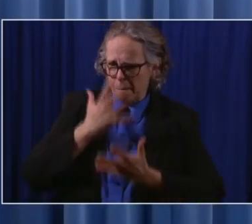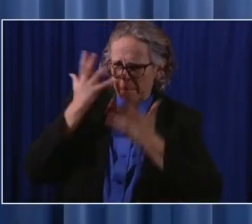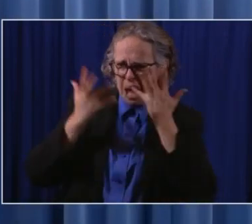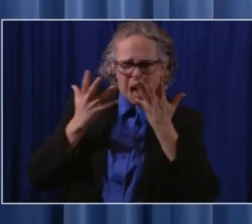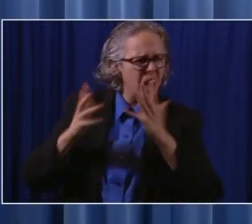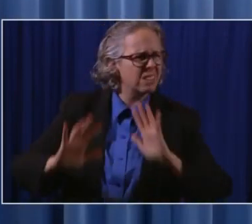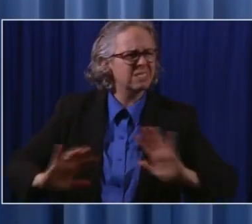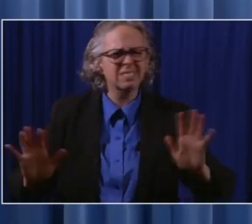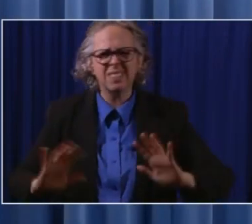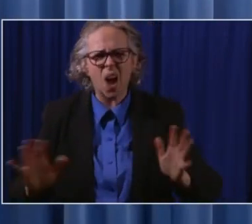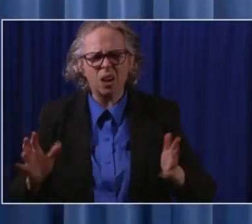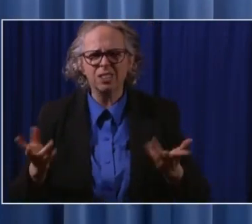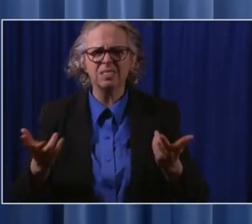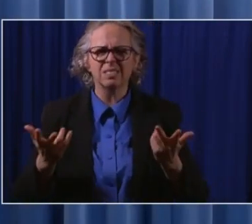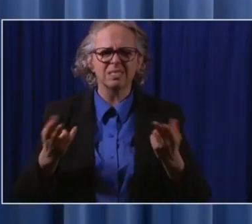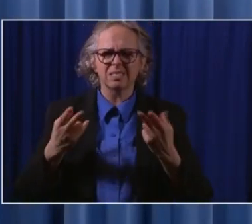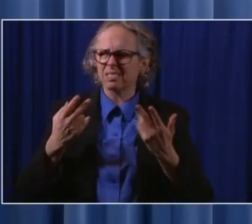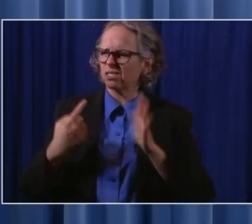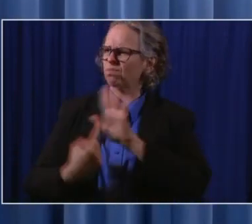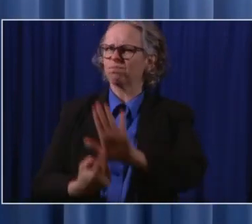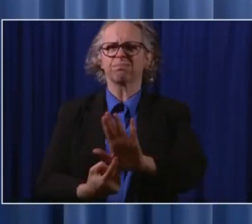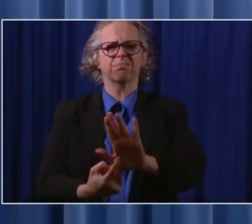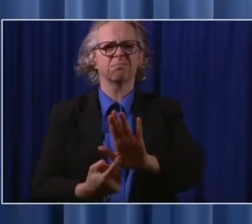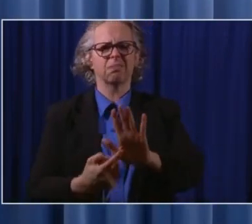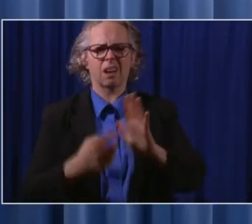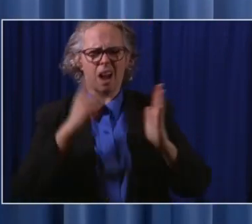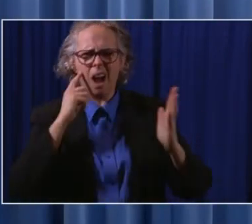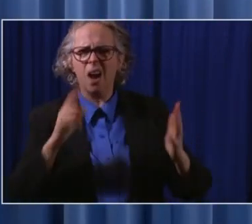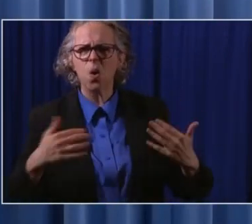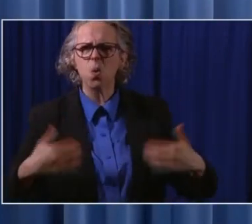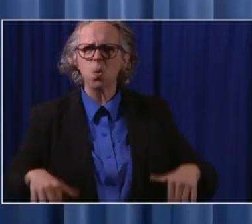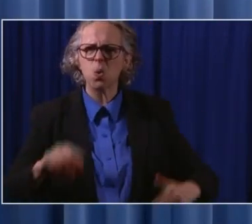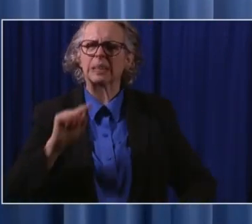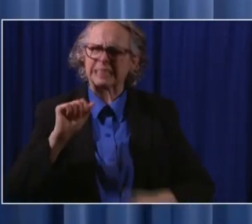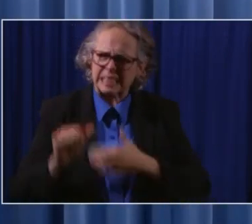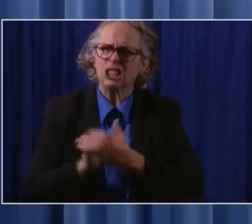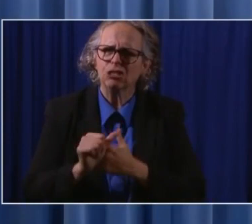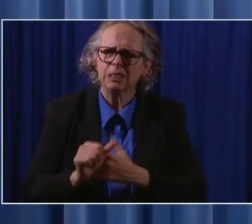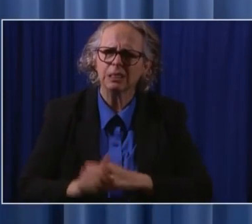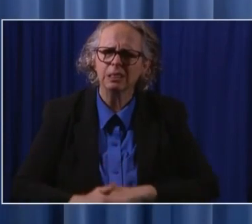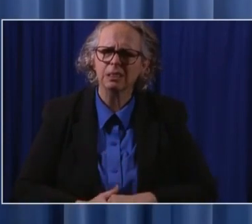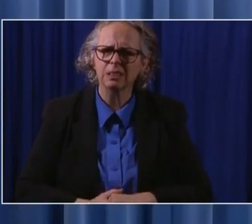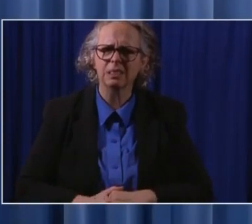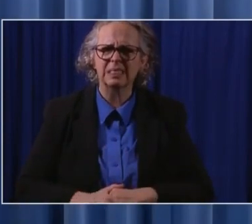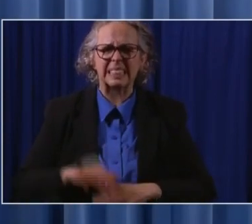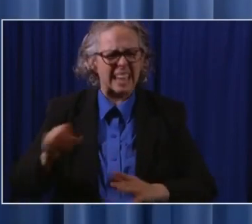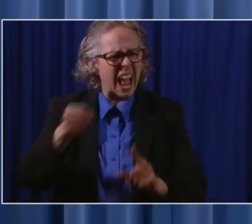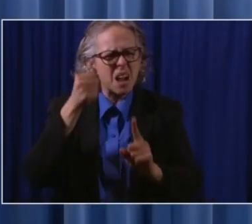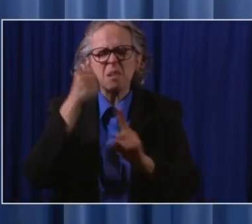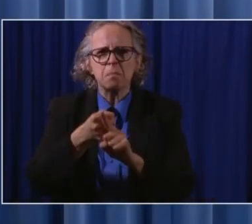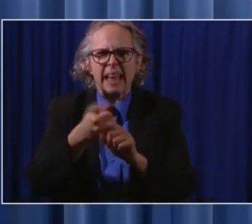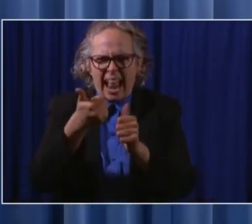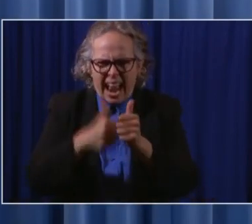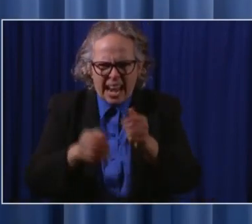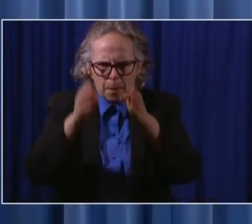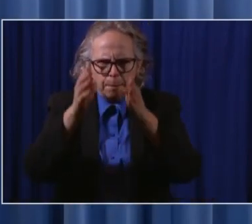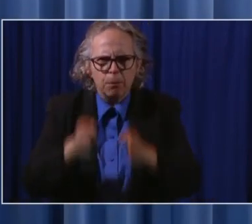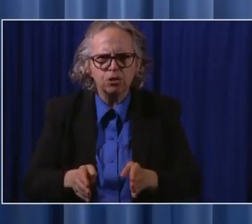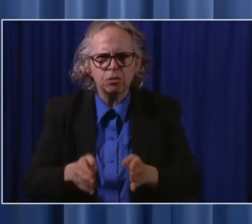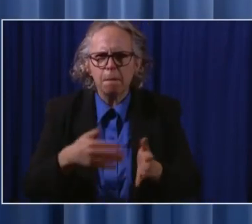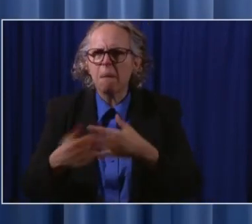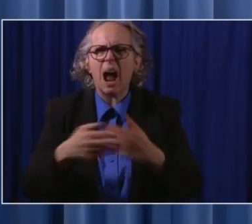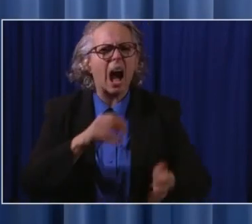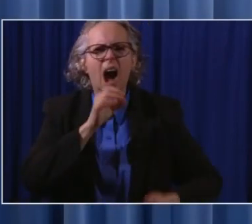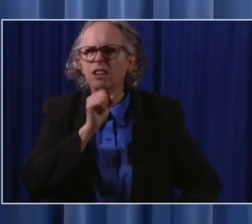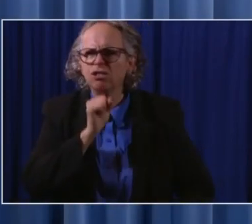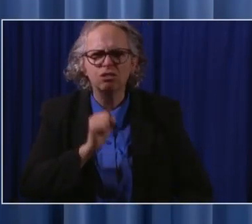to use these cases to illustrate that it can happen to anybody. And it can happen when you're least aware